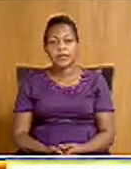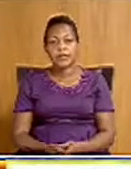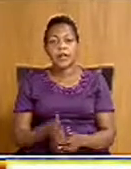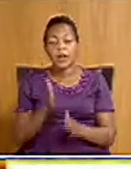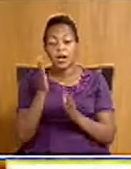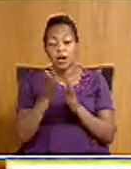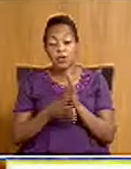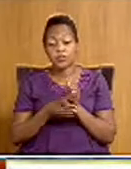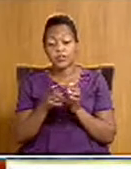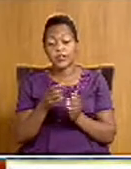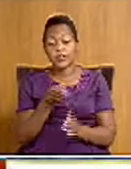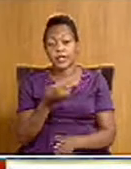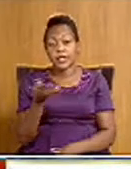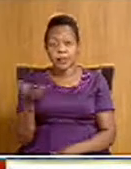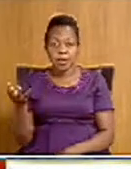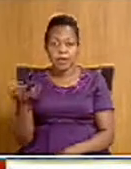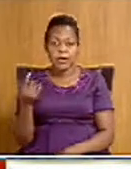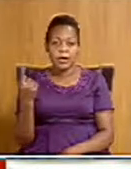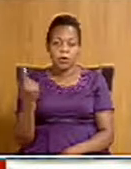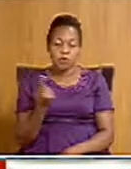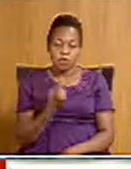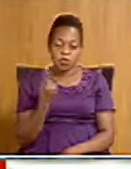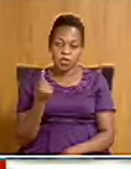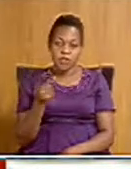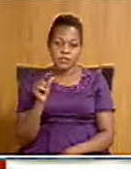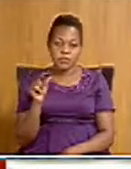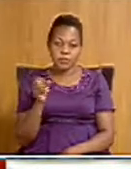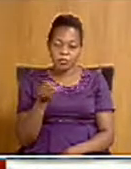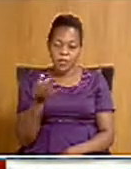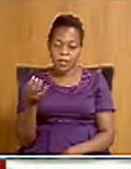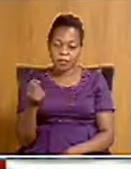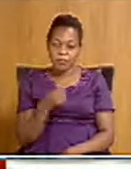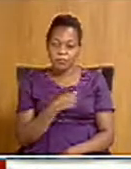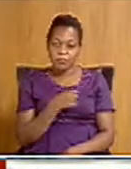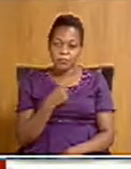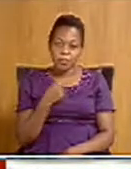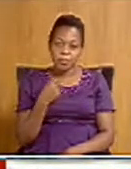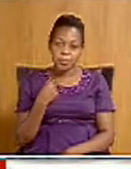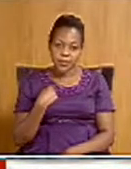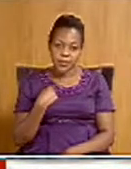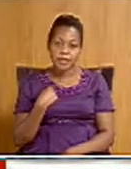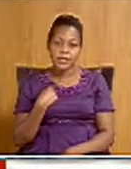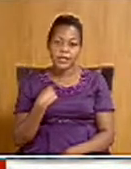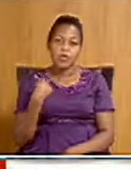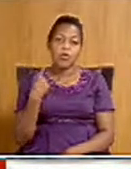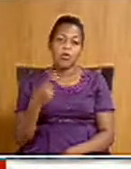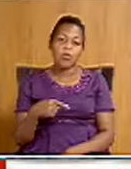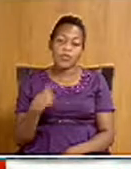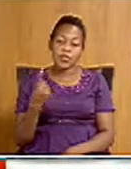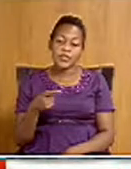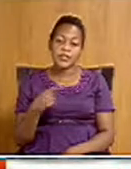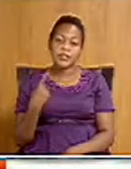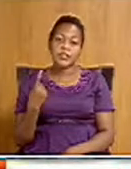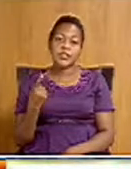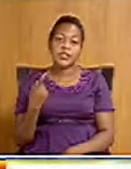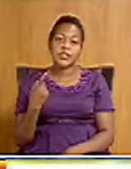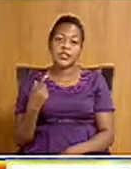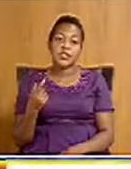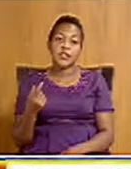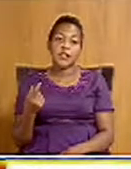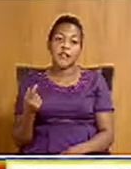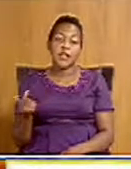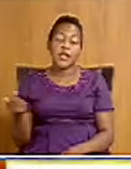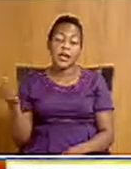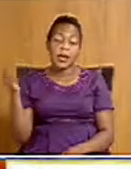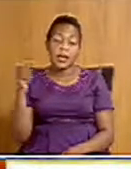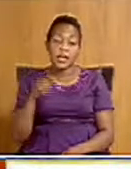out of this number, only a small number of women always make it through